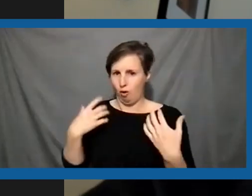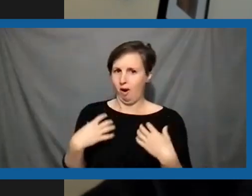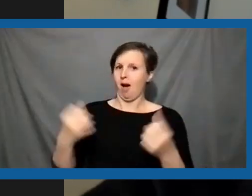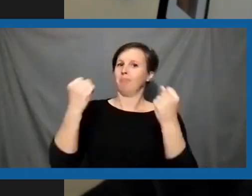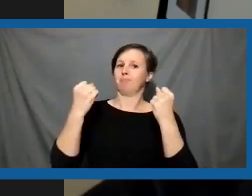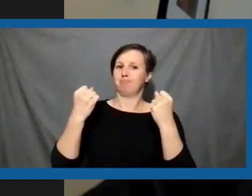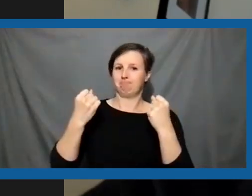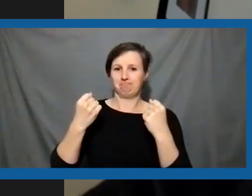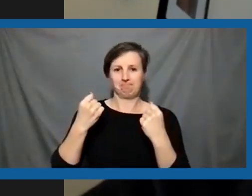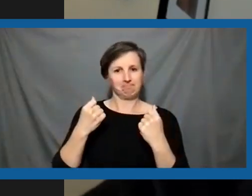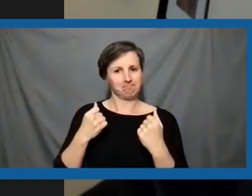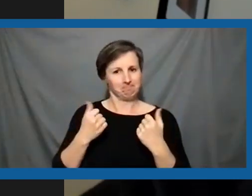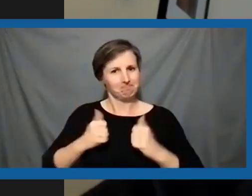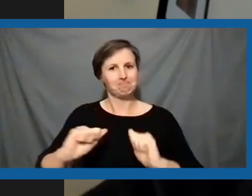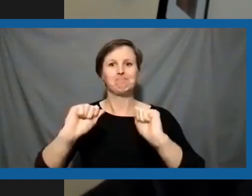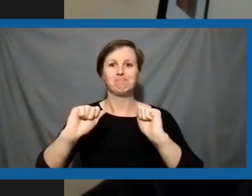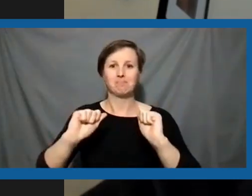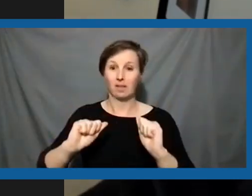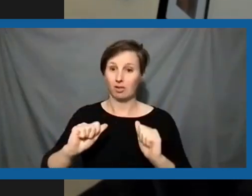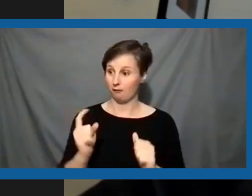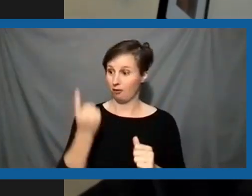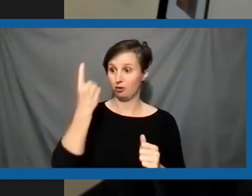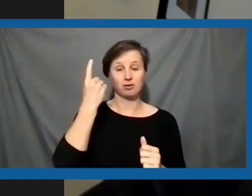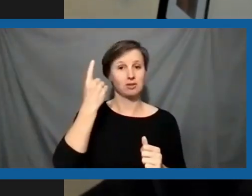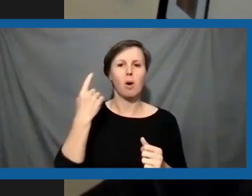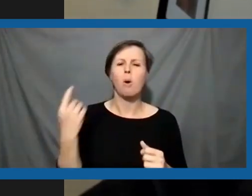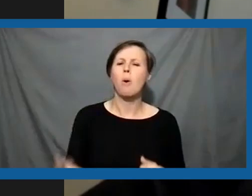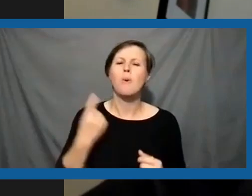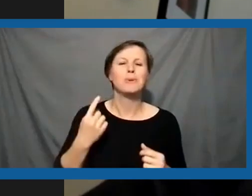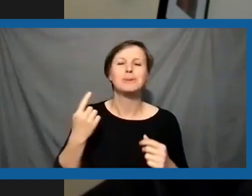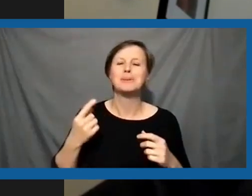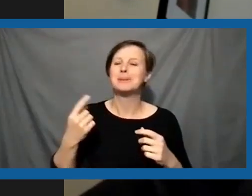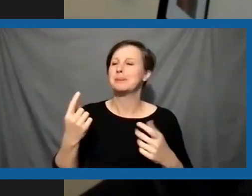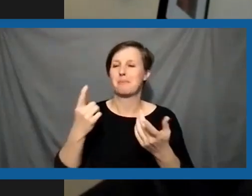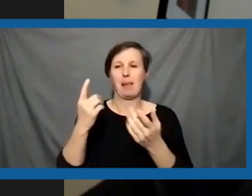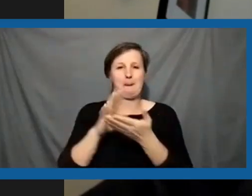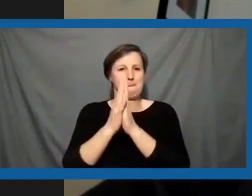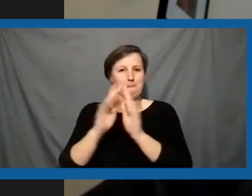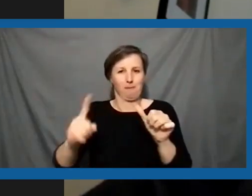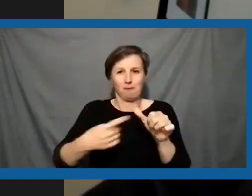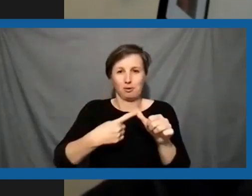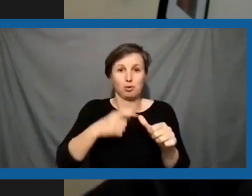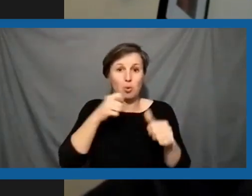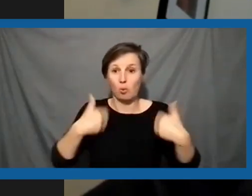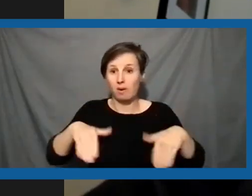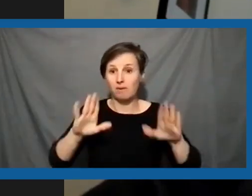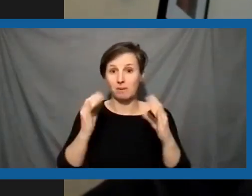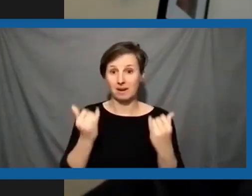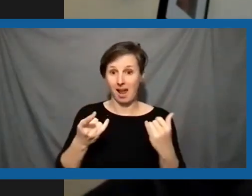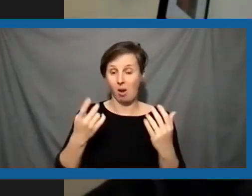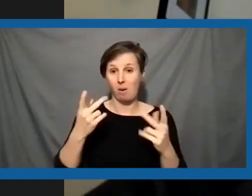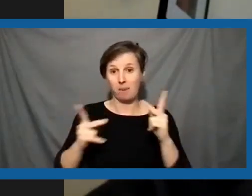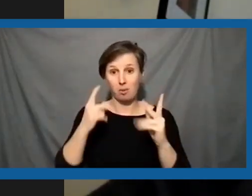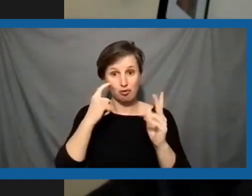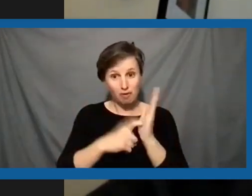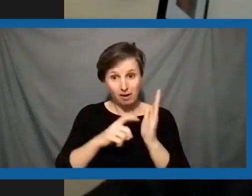do this. Thank Be you. the first one. There's always someone has to be the first one. So do not give up. You now have name recognition